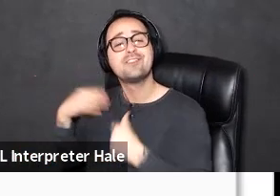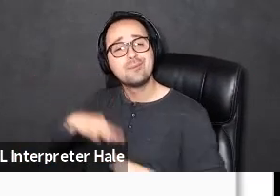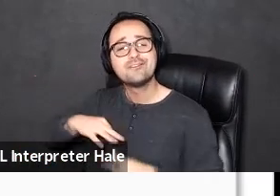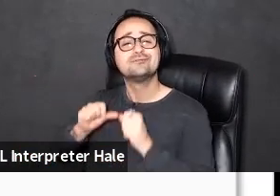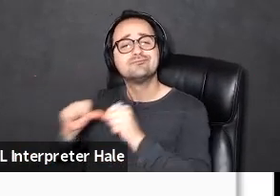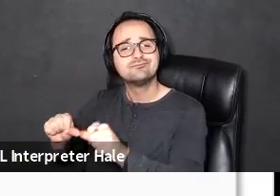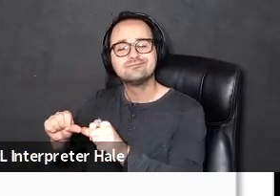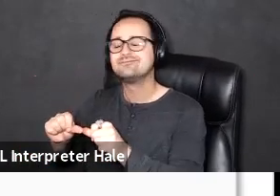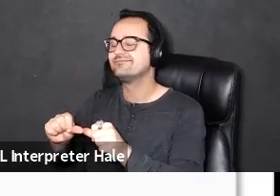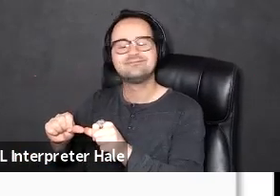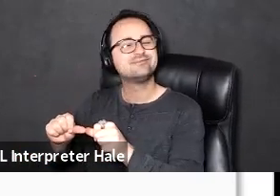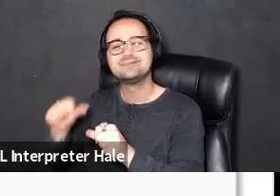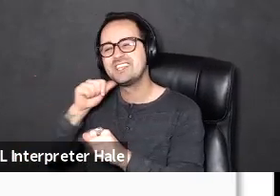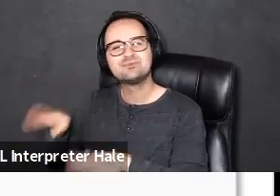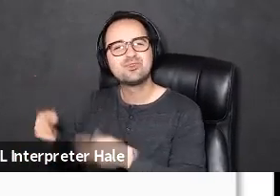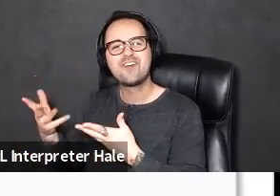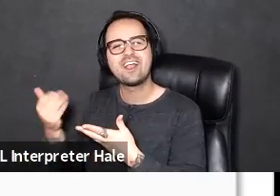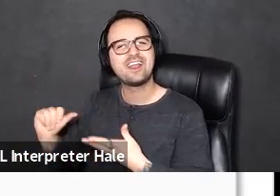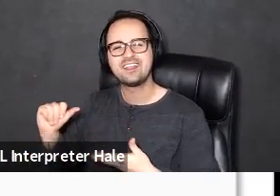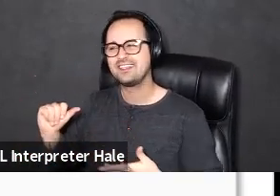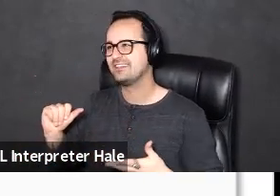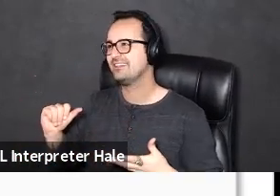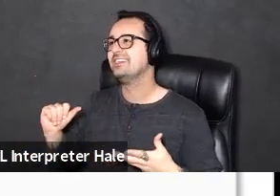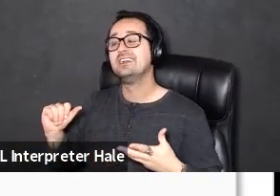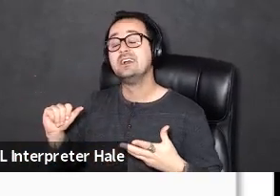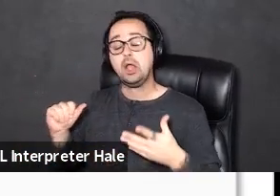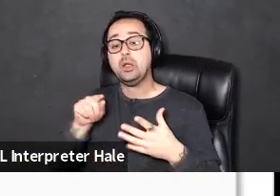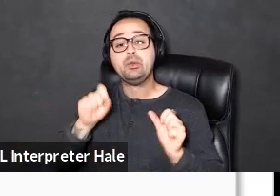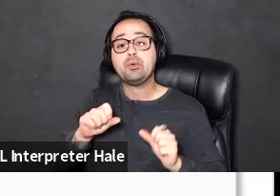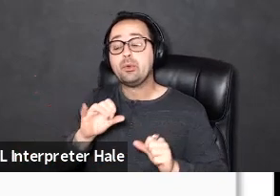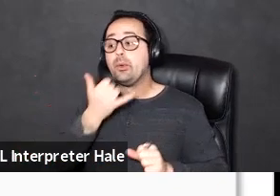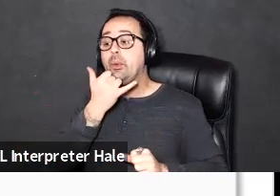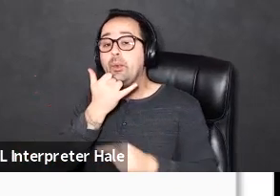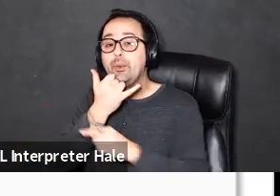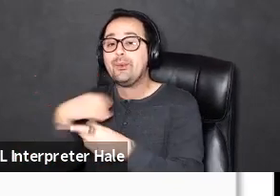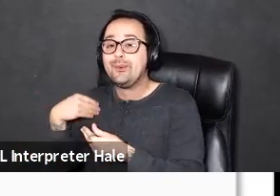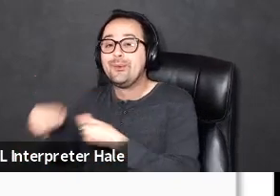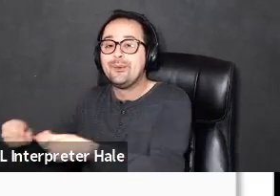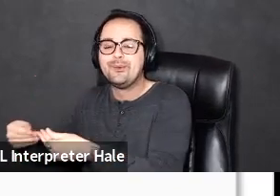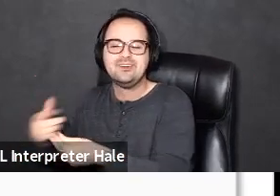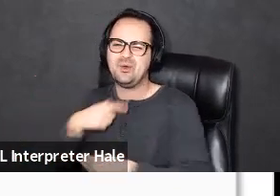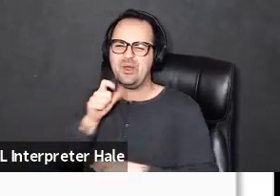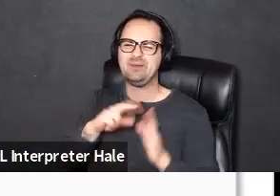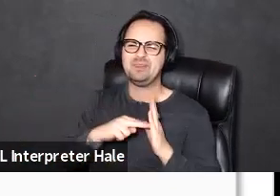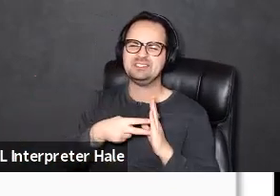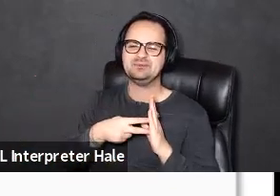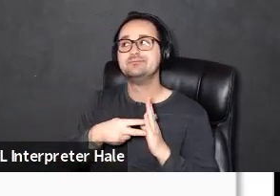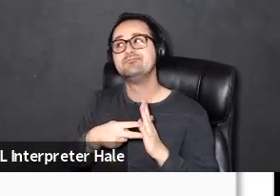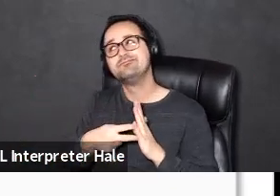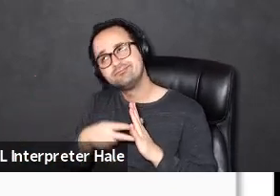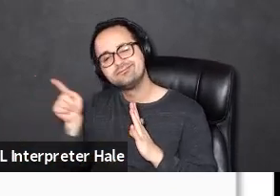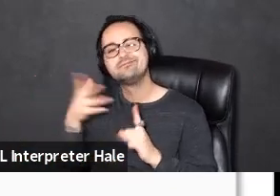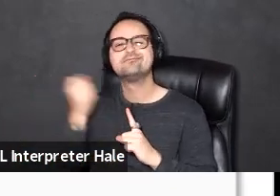know, it doesn't provide any, you know, you could accidentally have them inherit and you didn't mean to, and that knocks them off of benefits.